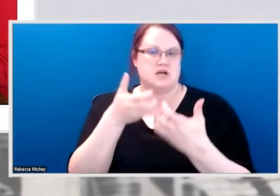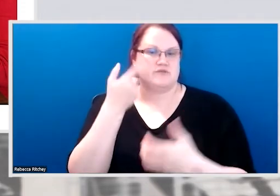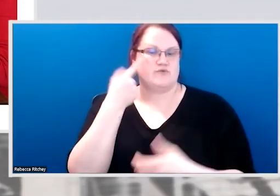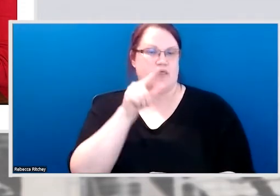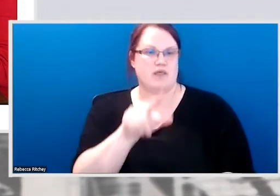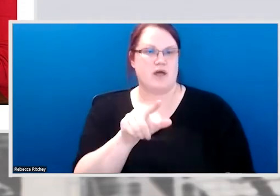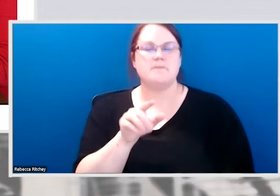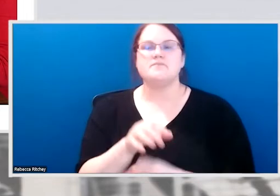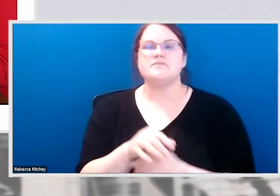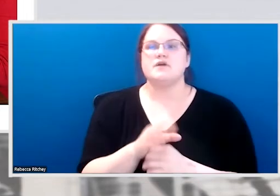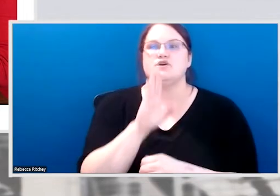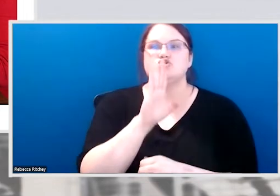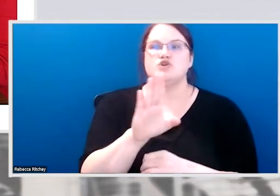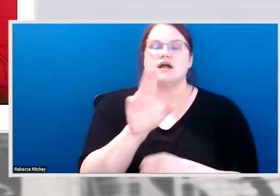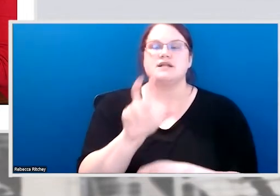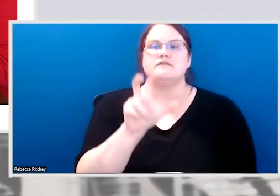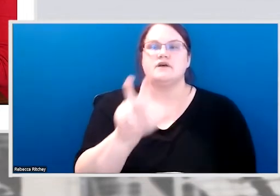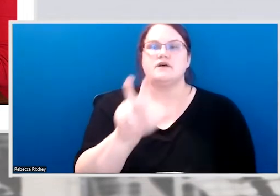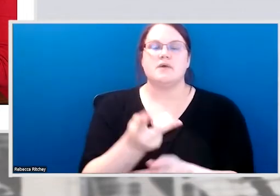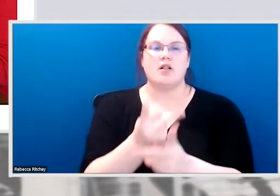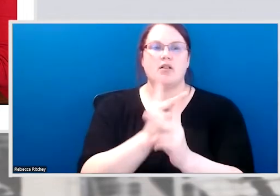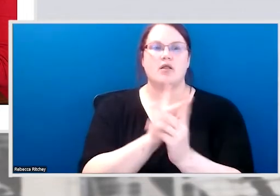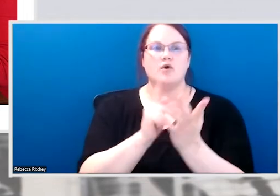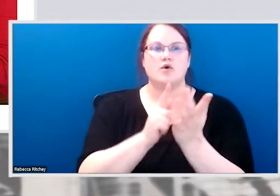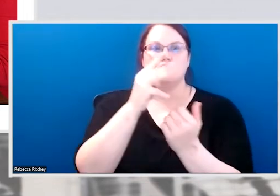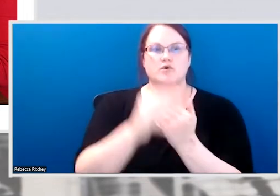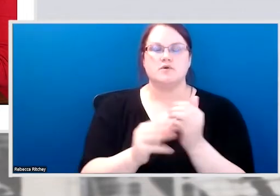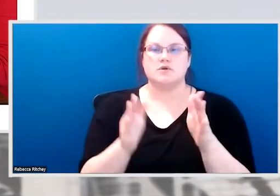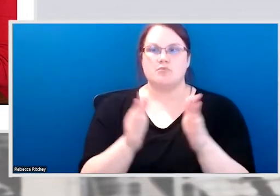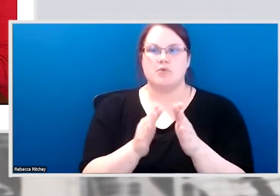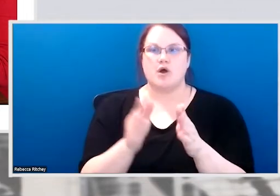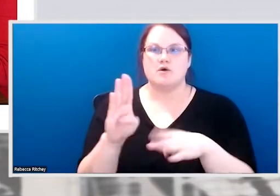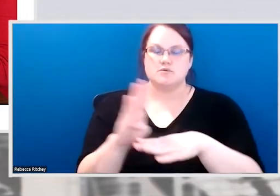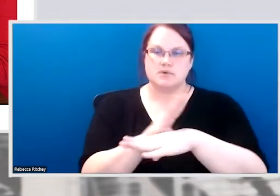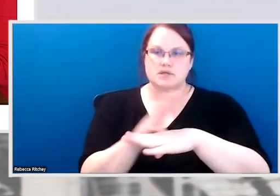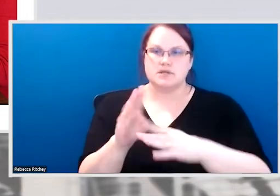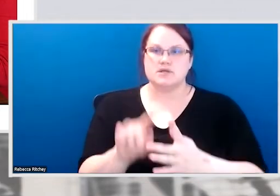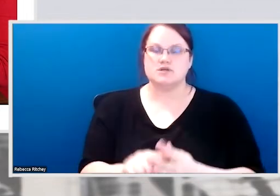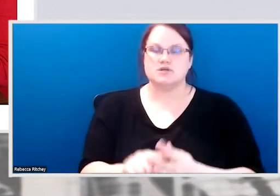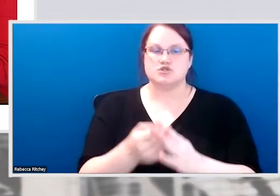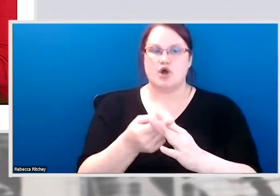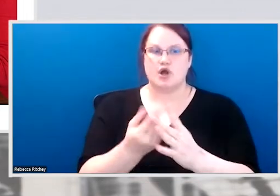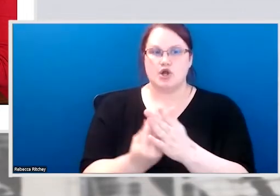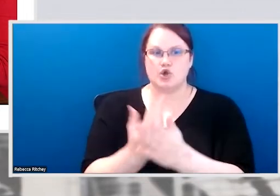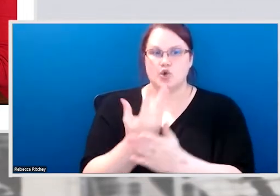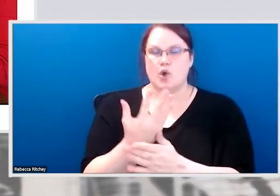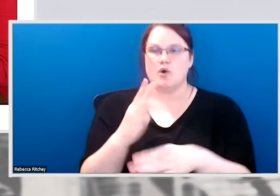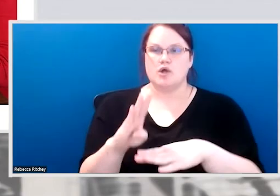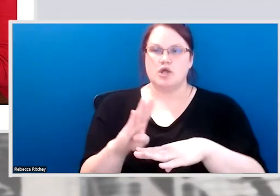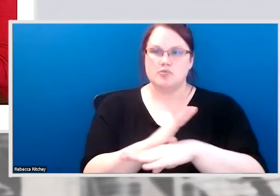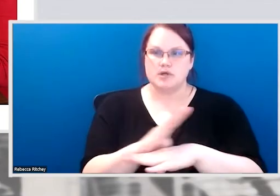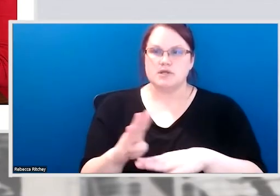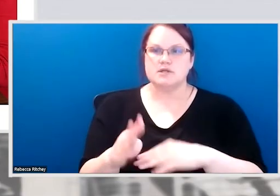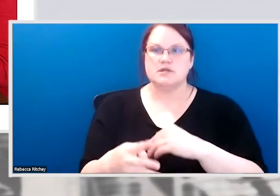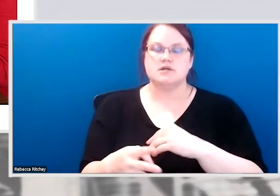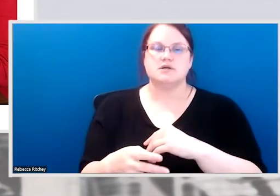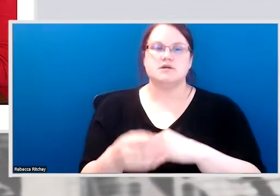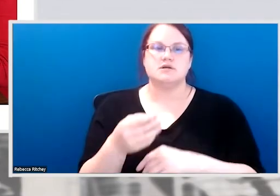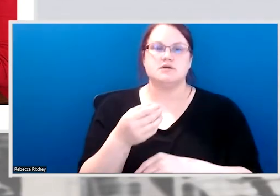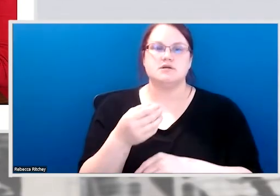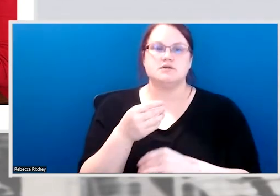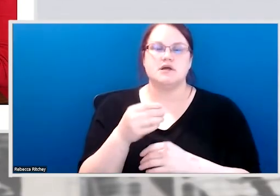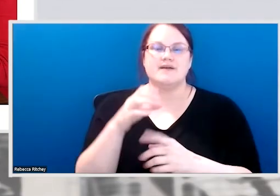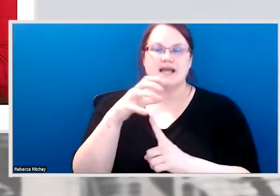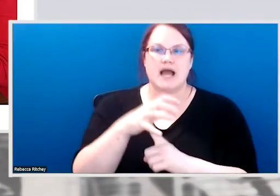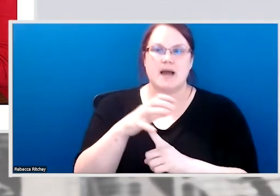investments, largely through loan programs, direct to small businesses, right? To start your business, to grow your business, to secure working capital,